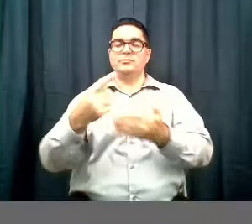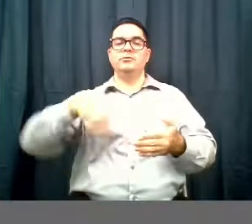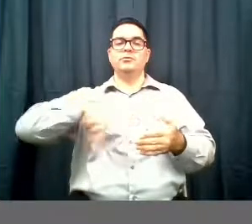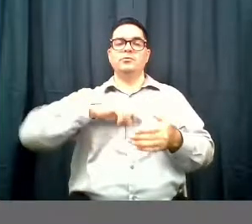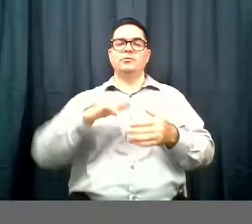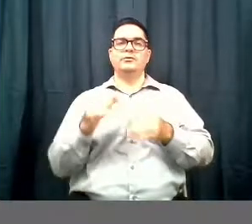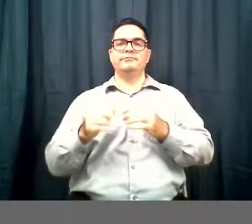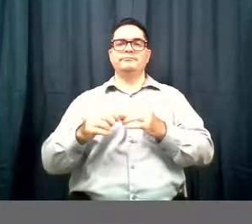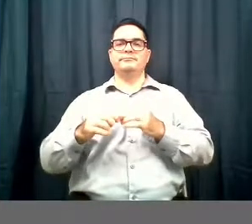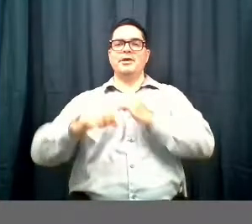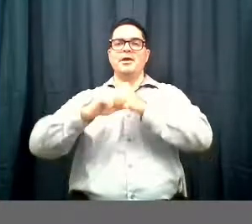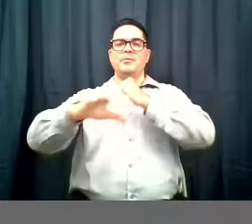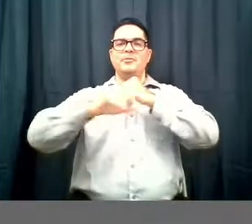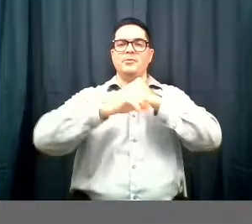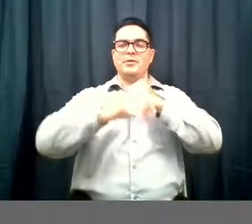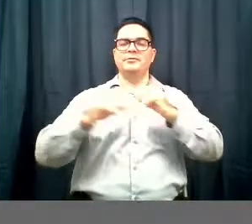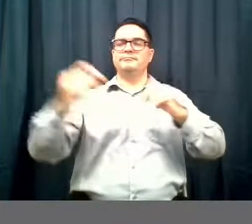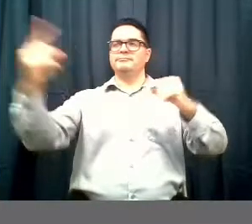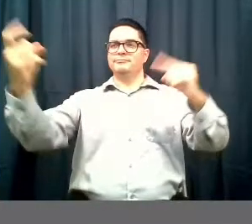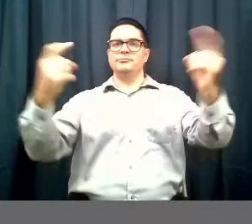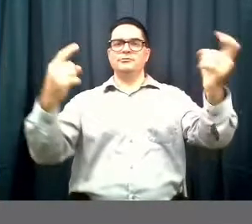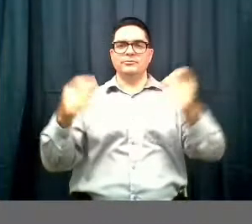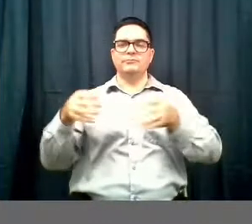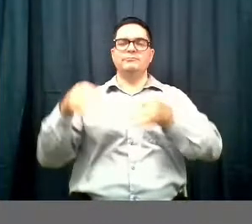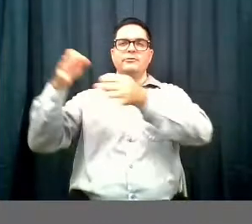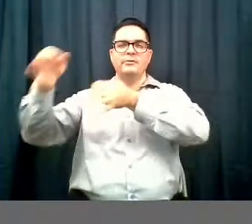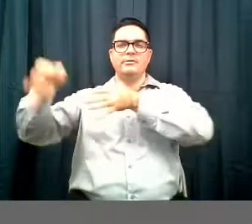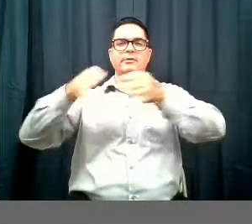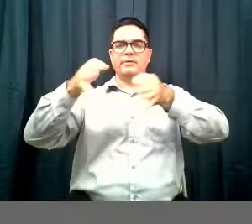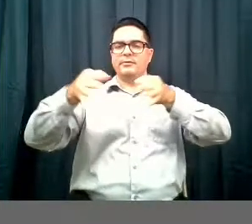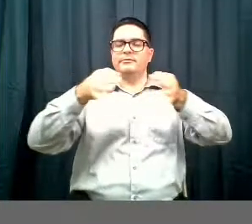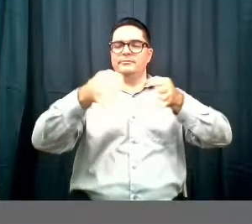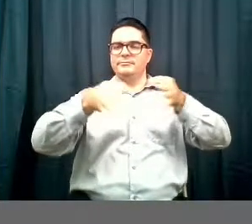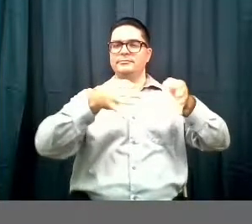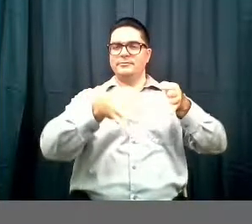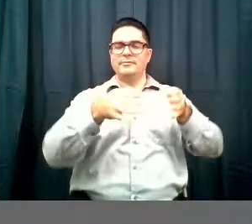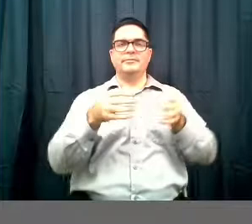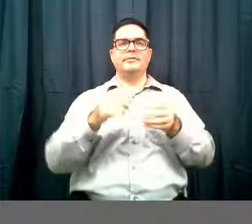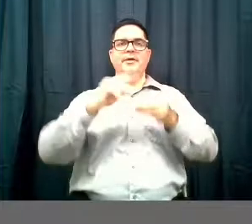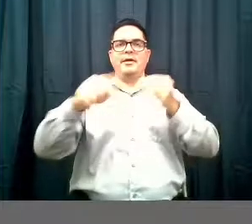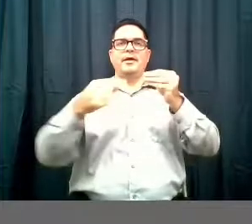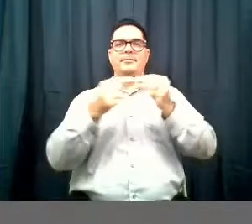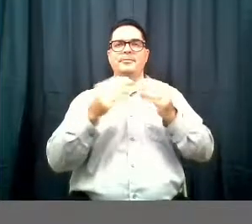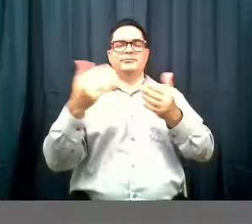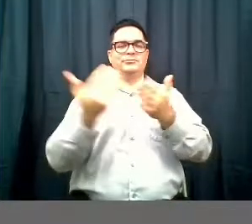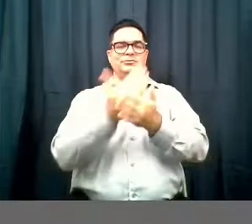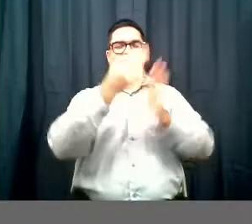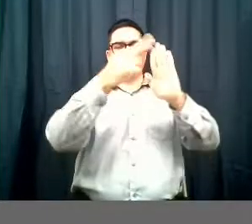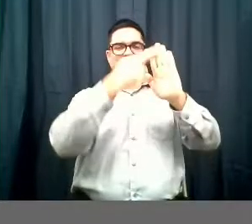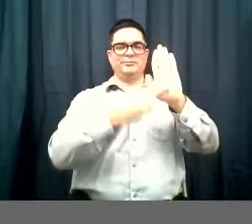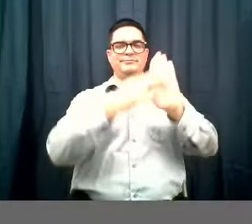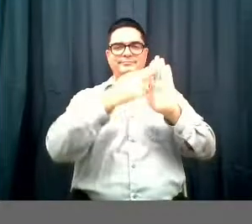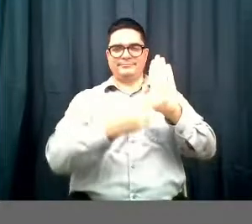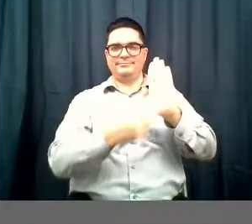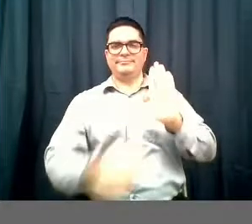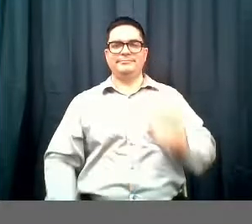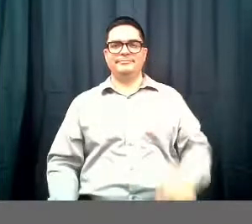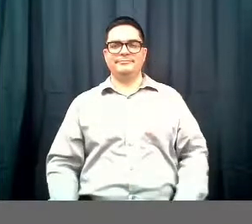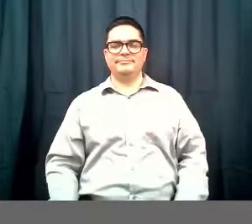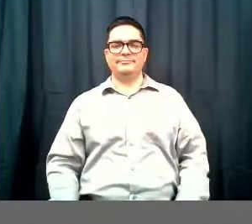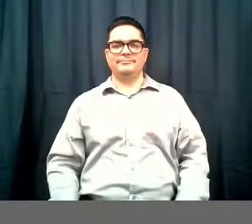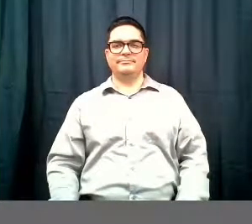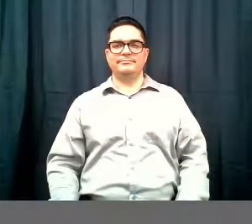the GSA or ASAHE new procurement regulations. But this also extends to